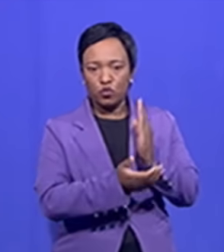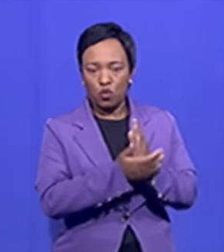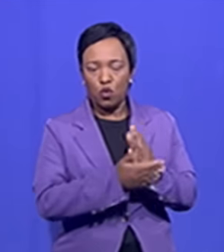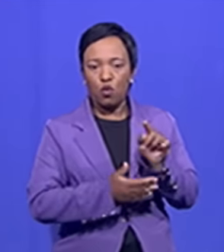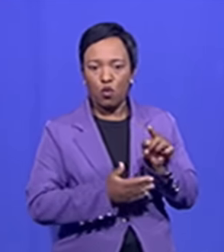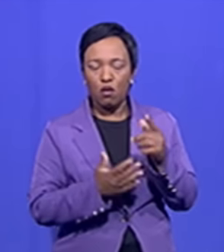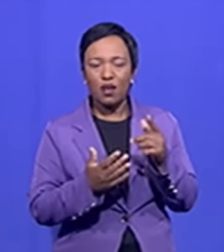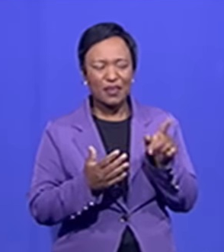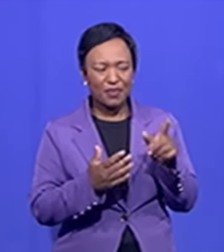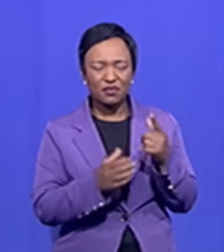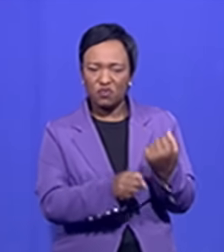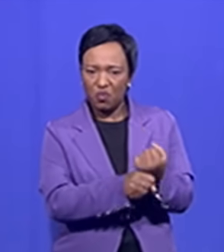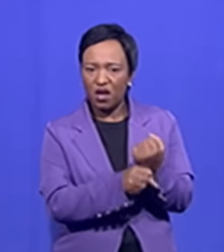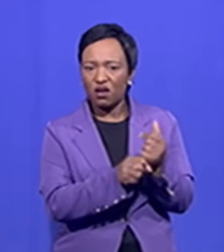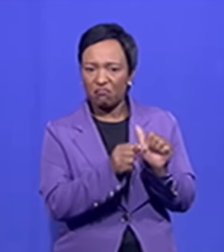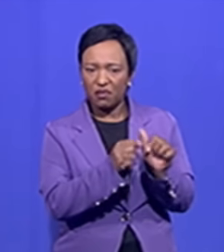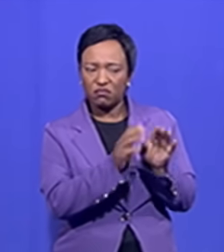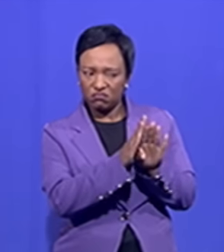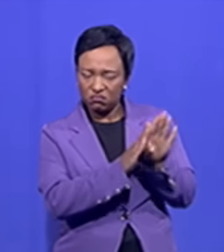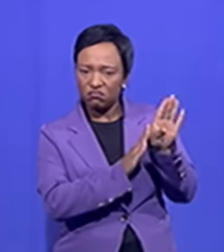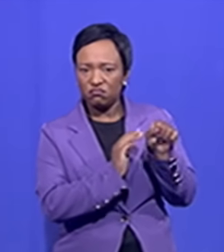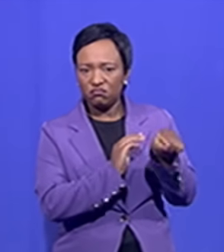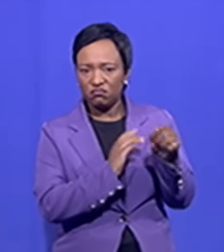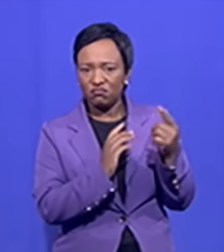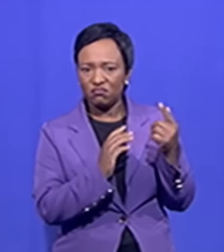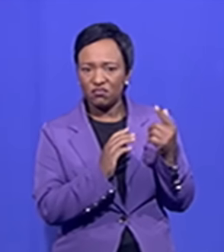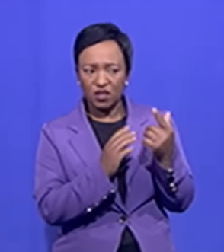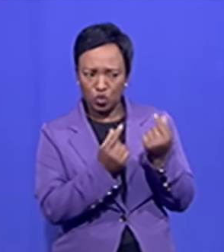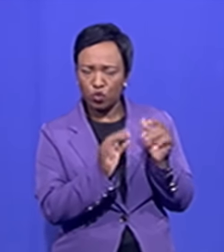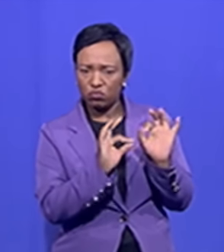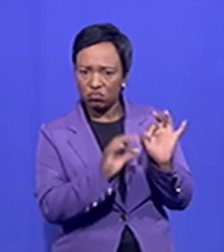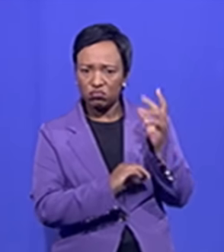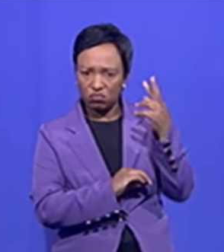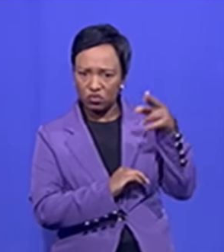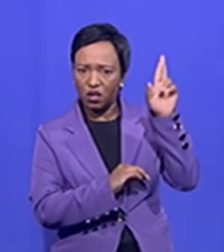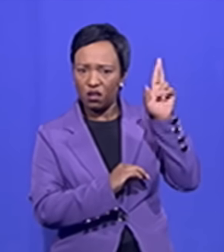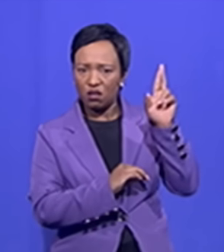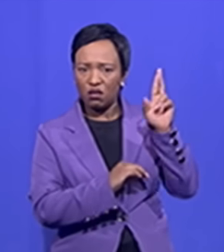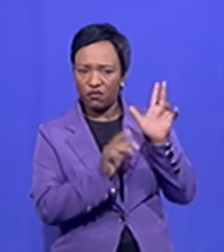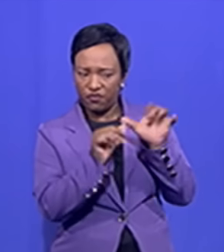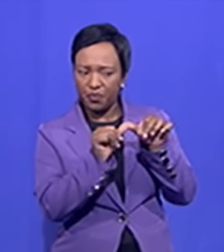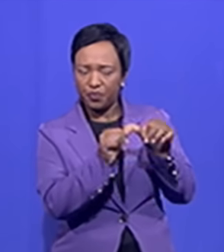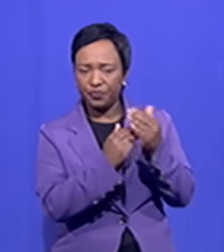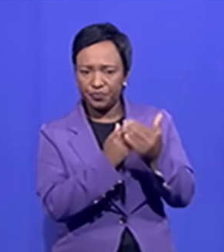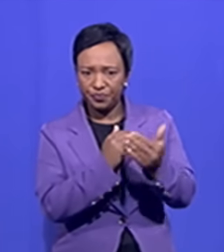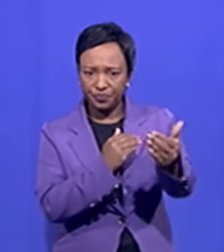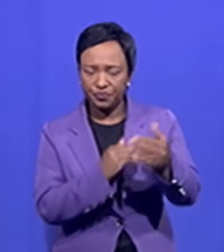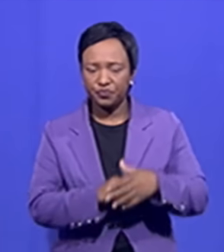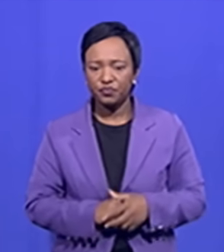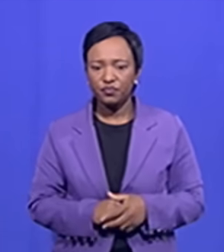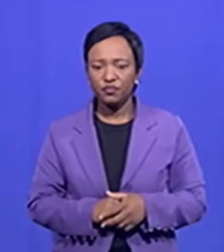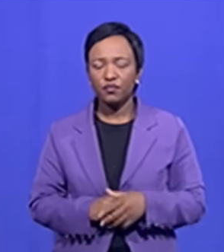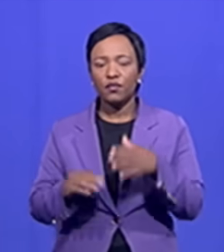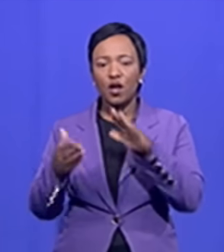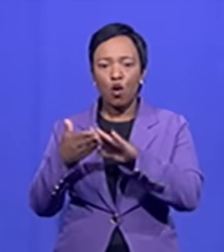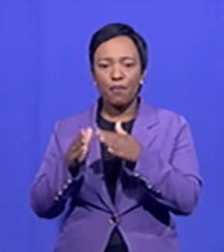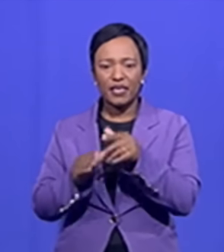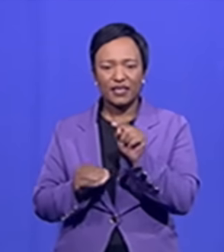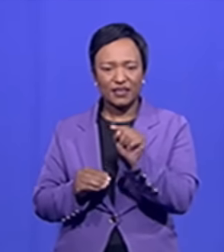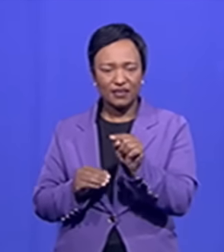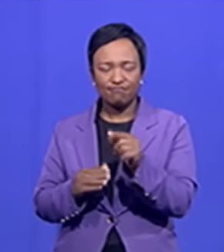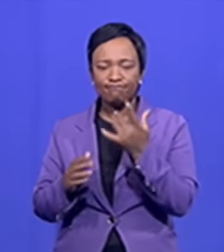di tlhako tsa bona and then ba make sure gore ba ira ntwe right moving forward. Re sa lefo baagi ga ba itumela